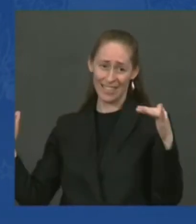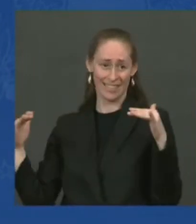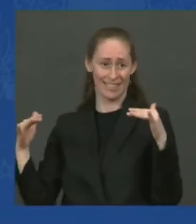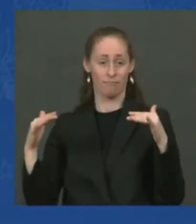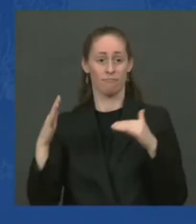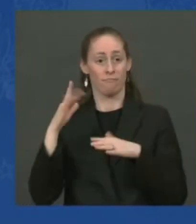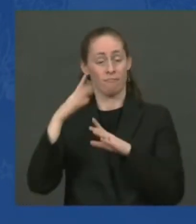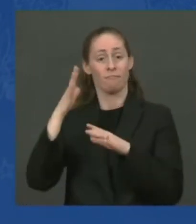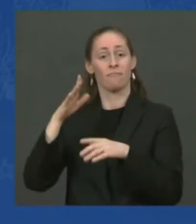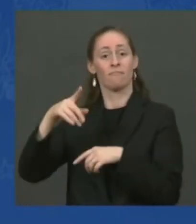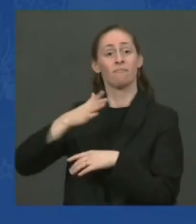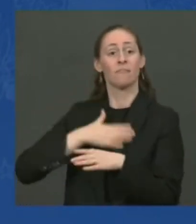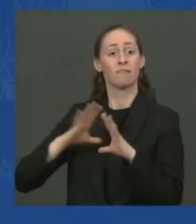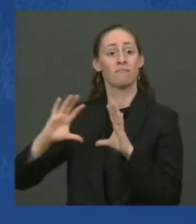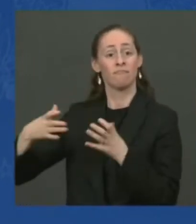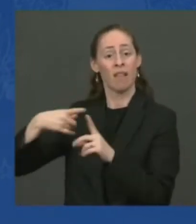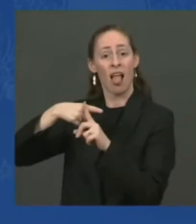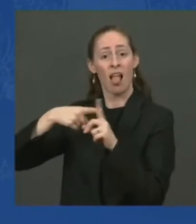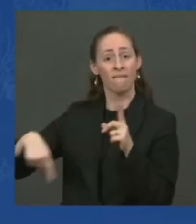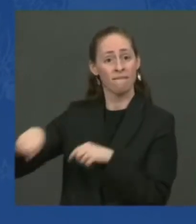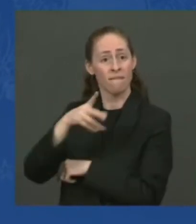apprentices are women or people of color.